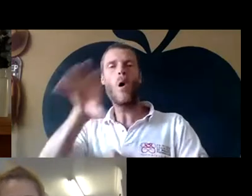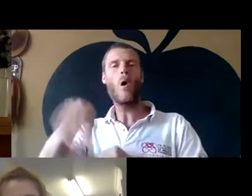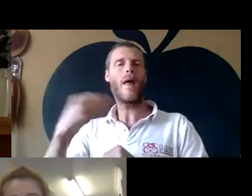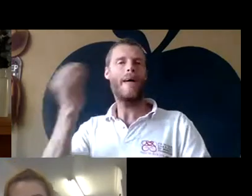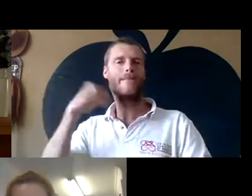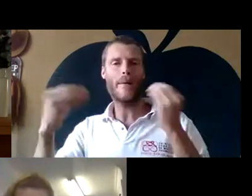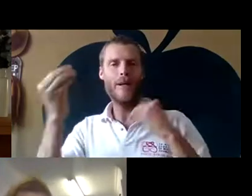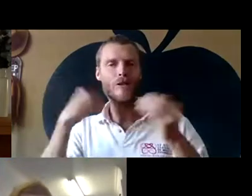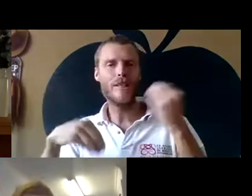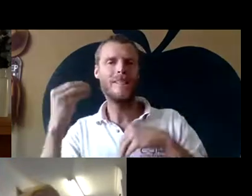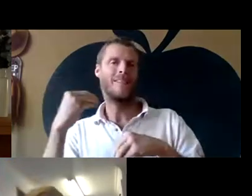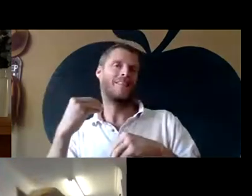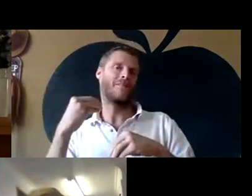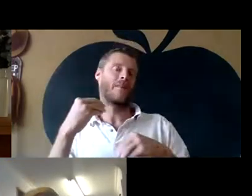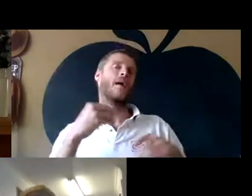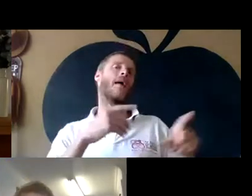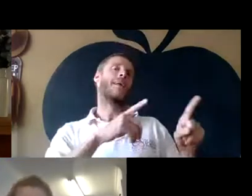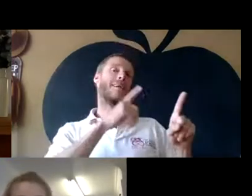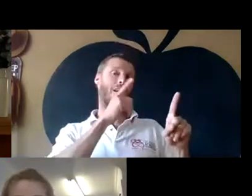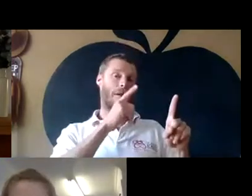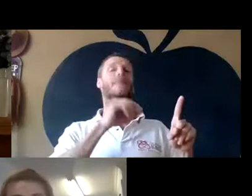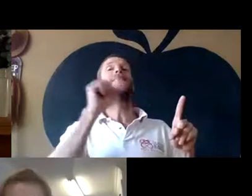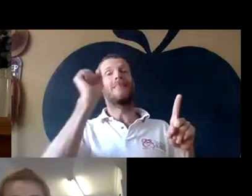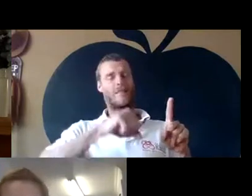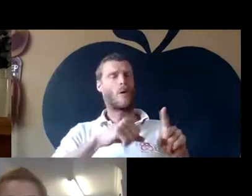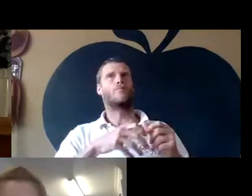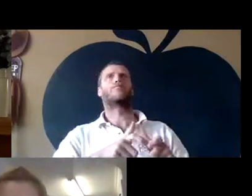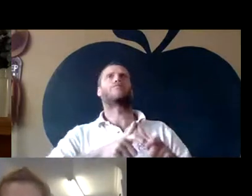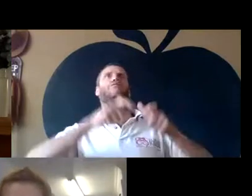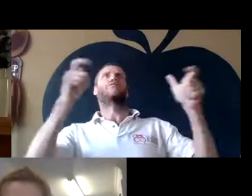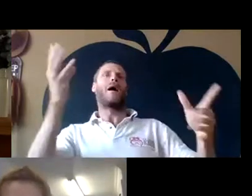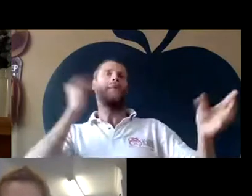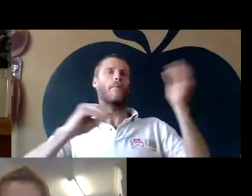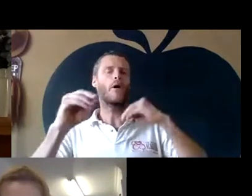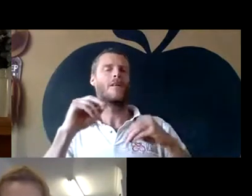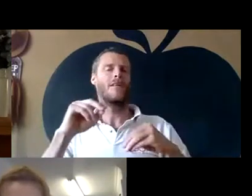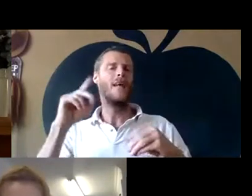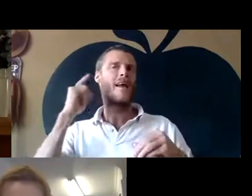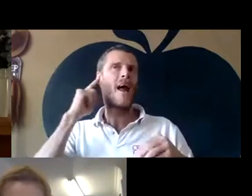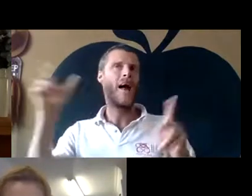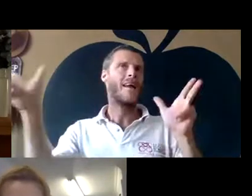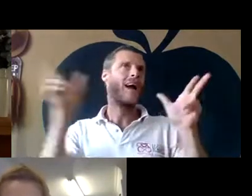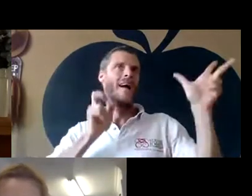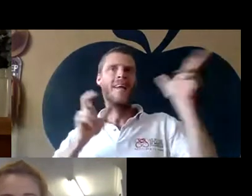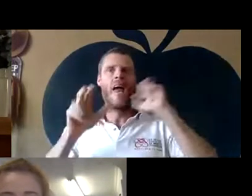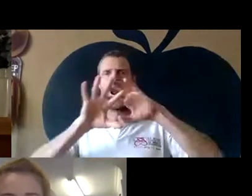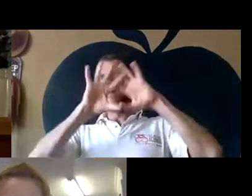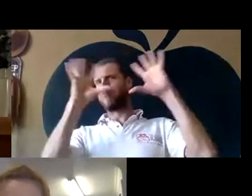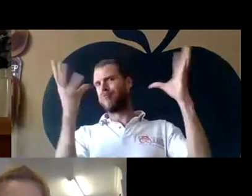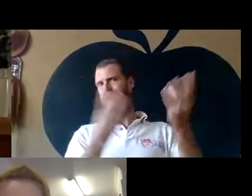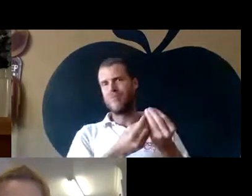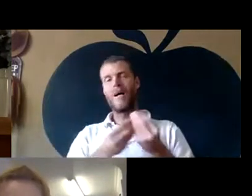to enable them to have the confidence, like the deaf community, for them to get information. The